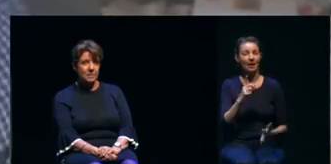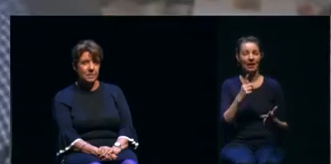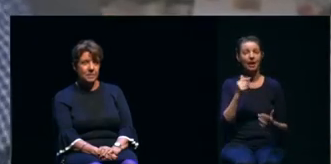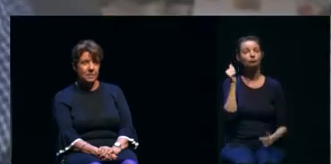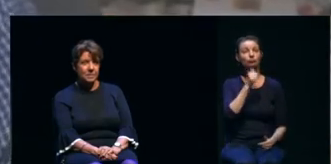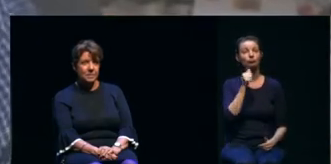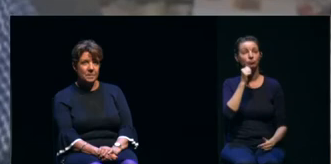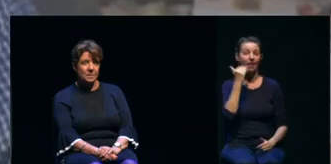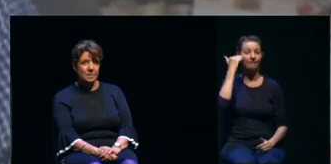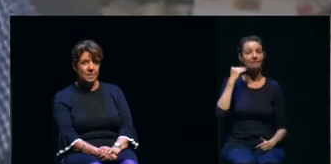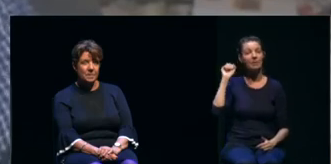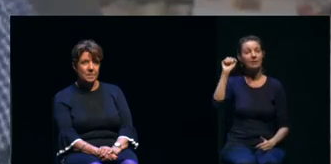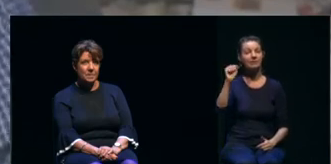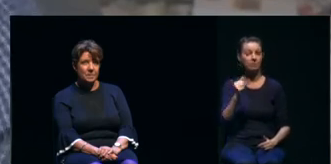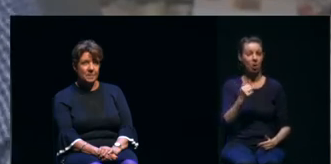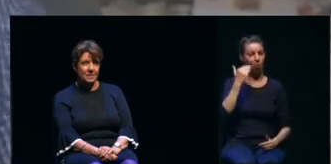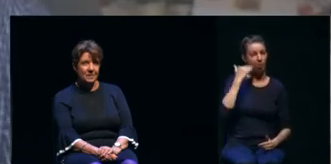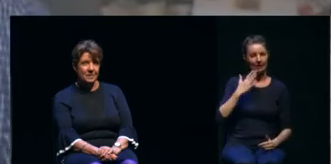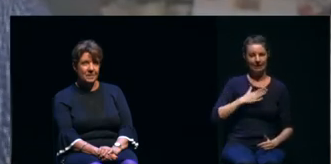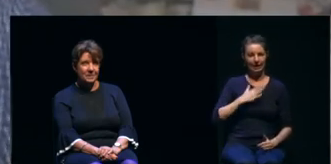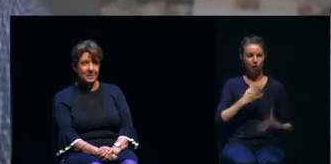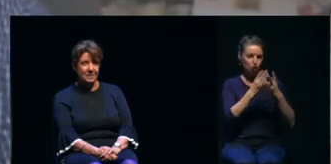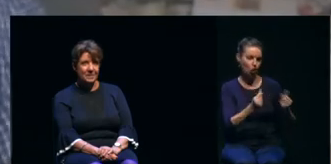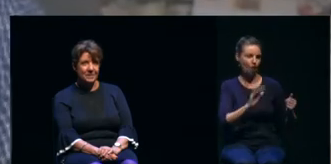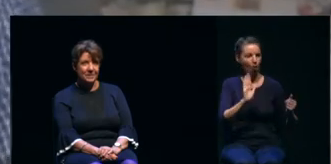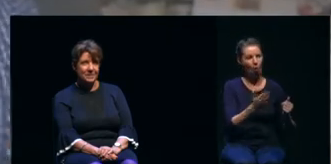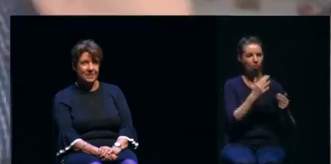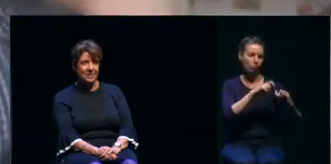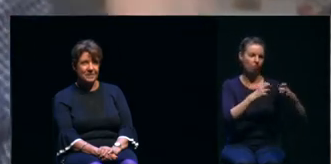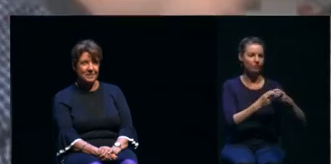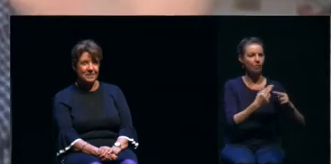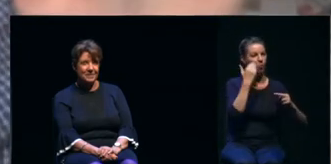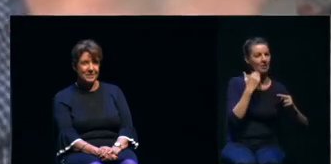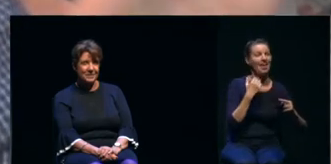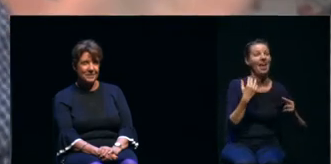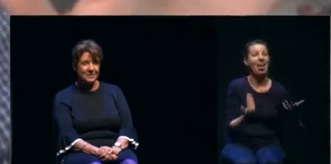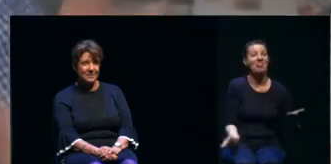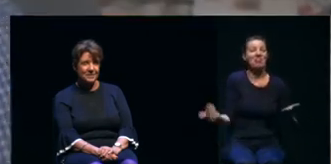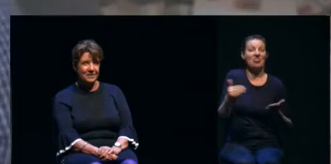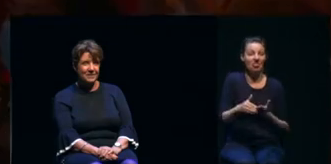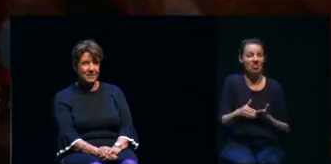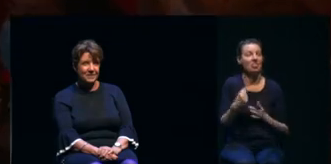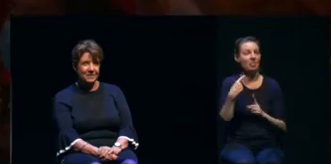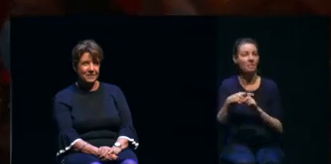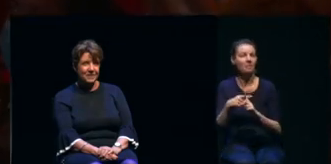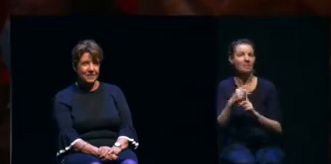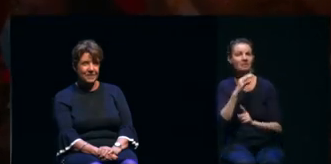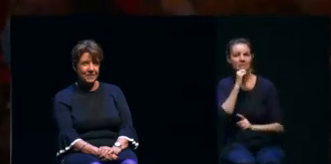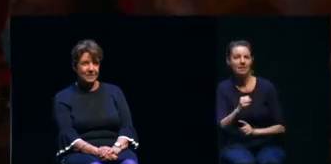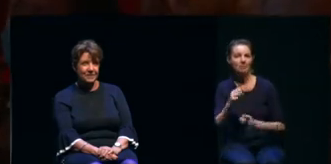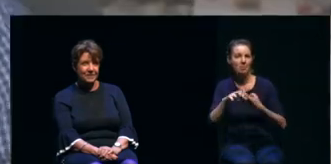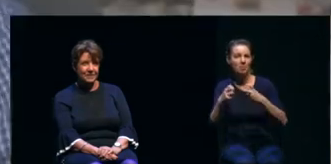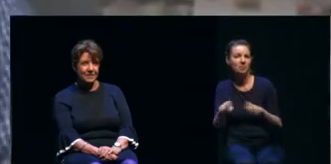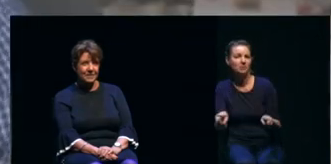women had to solve all the problems of women and then clock on and solve all the problems of men as well. Like, they need to sort their own fucking shit out. That was very much my